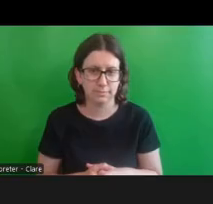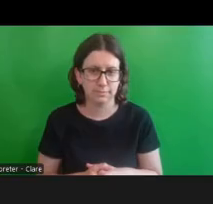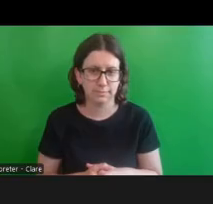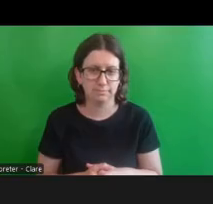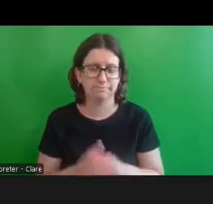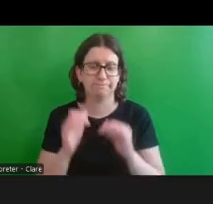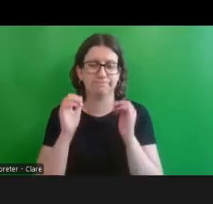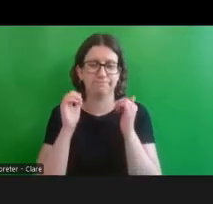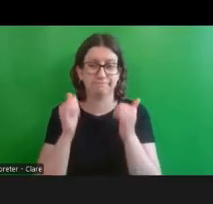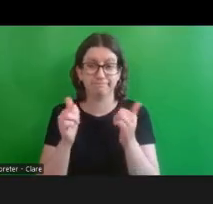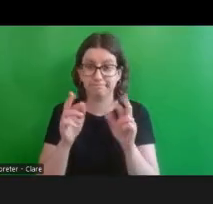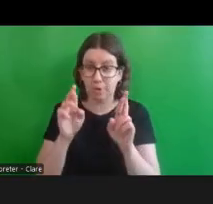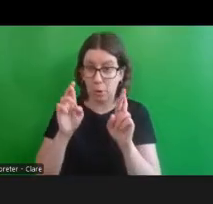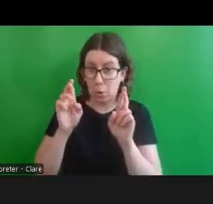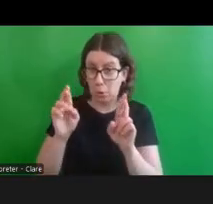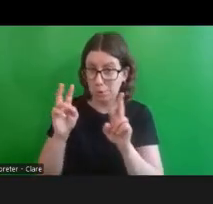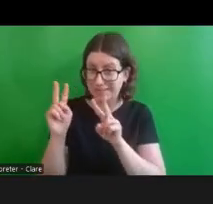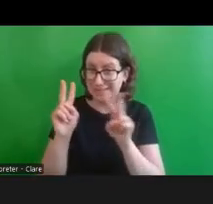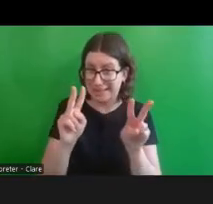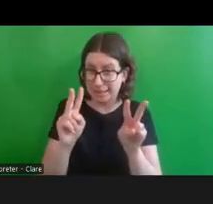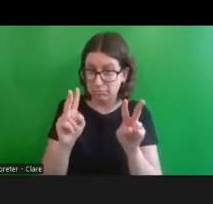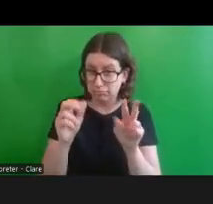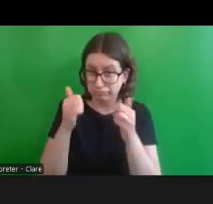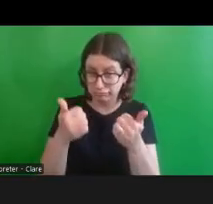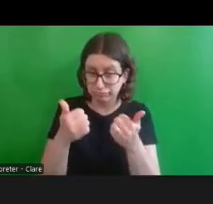There we go. I hope everyone can see that okay.